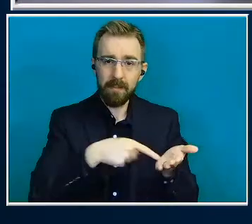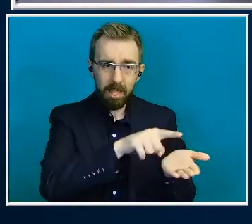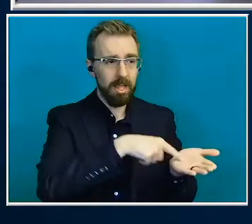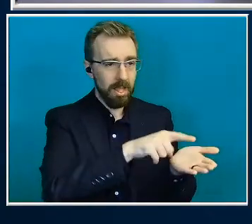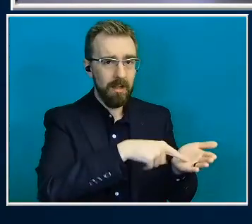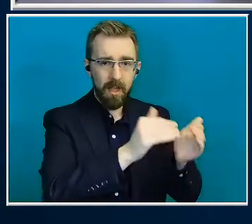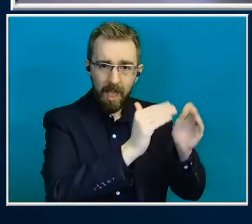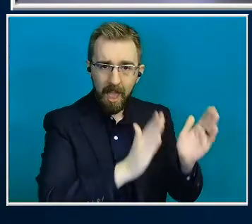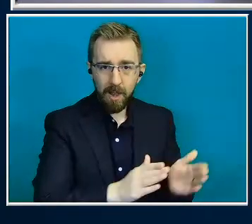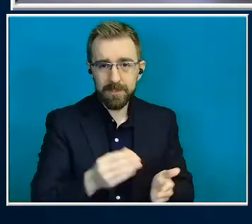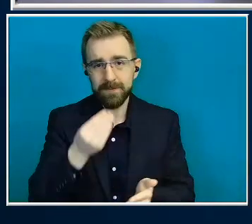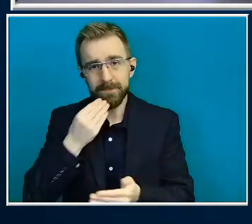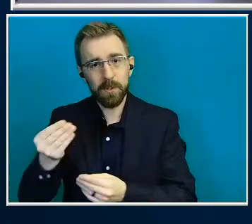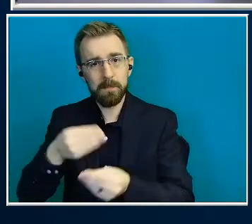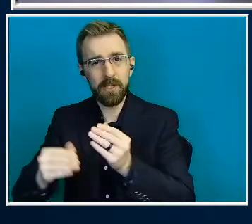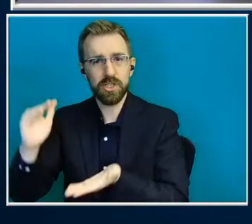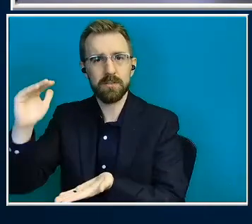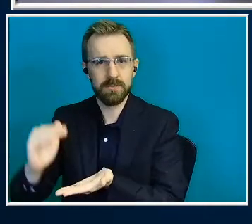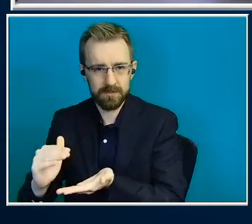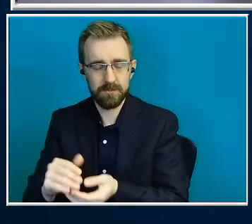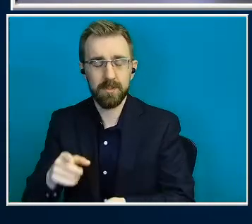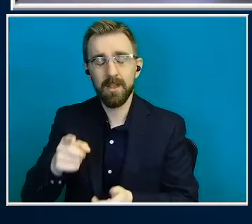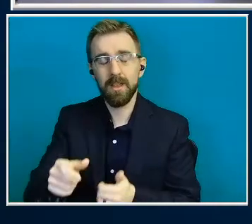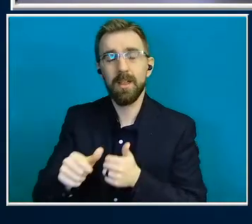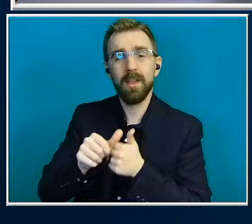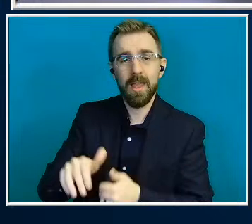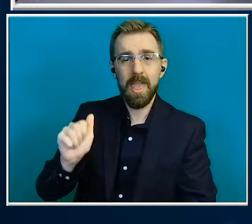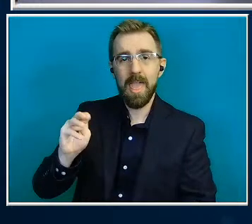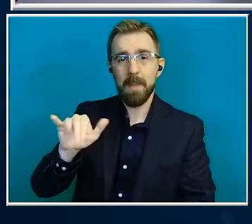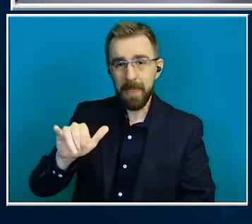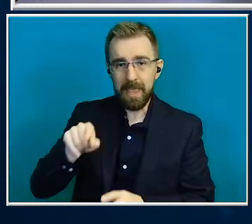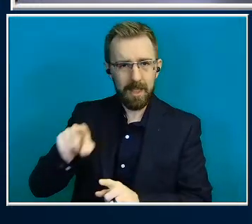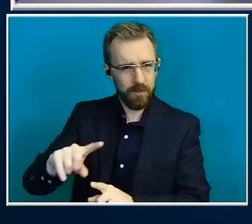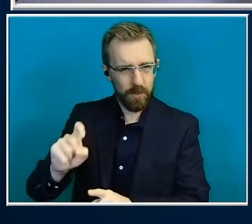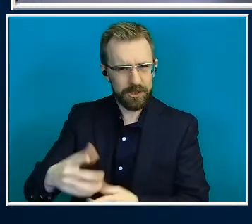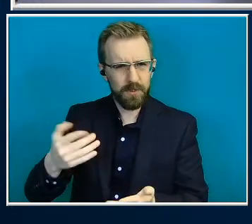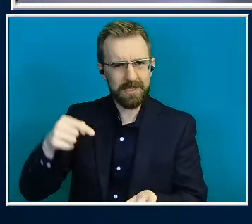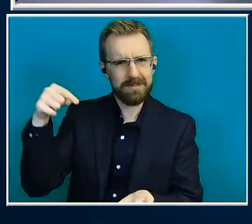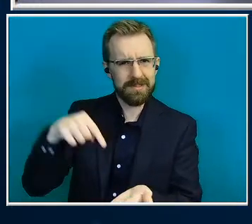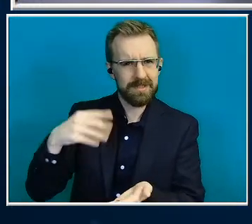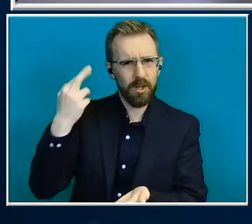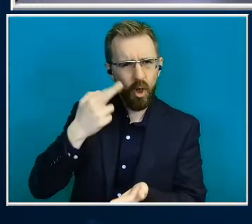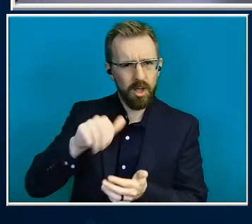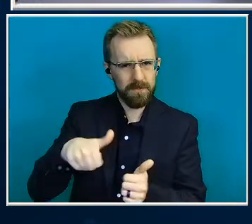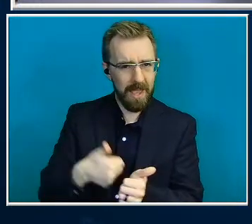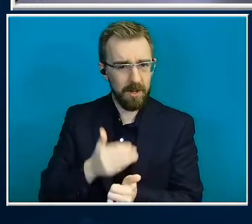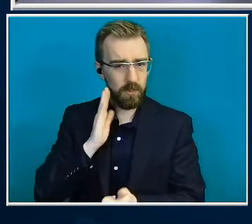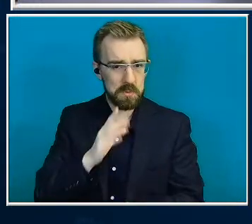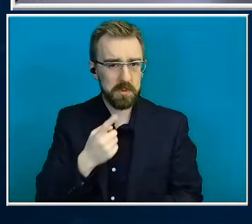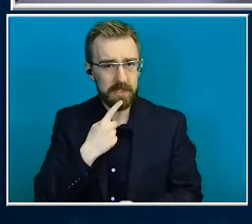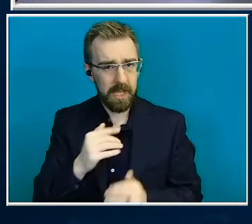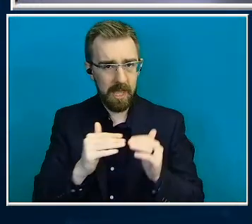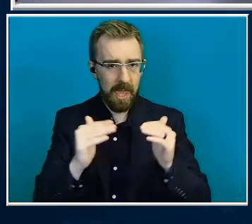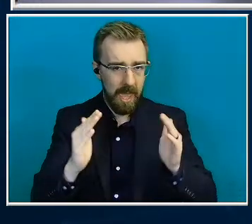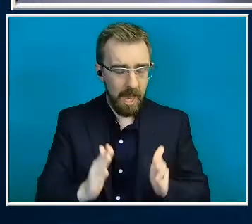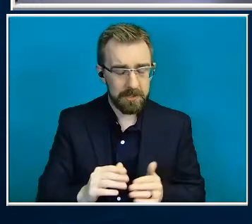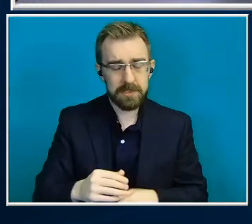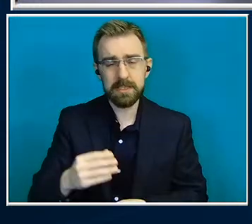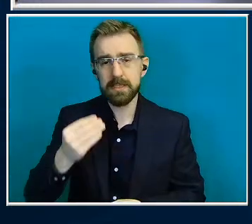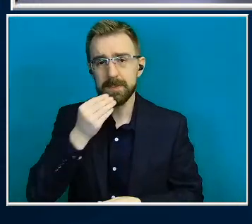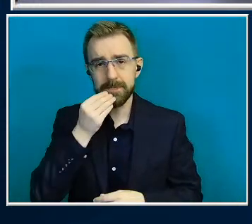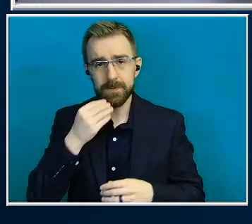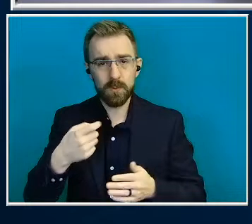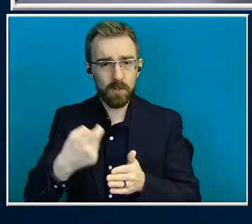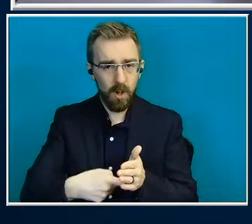with Amy's follow-up question, is what is the root cause of this? Would you say it's housing, groceries, just